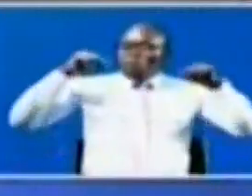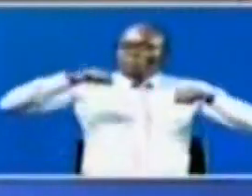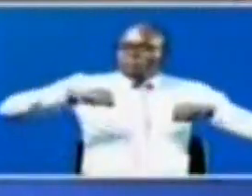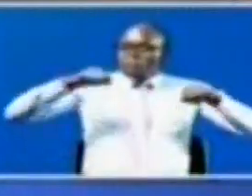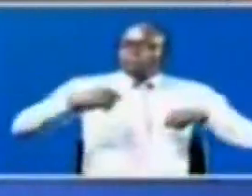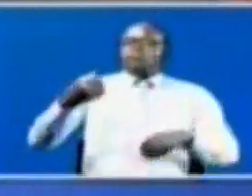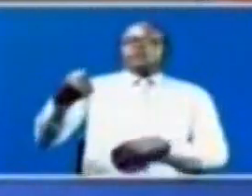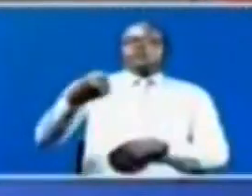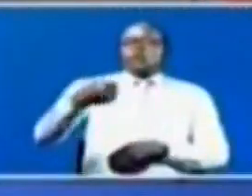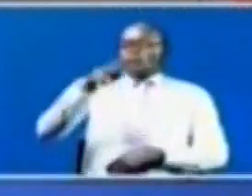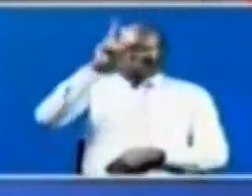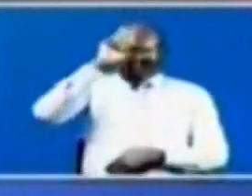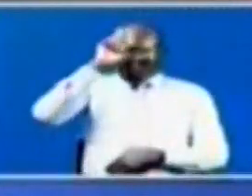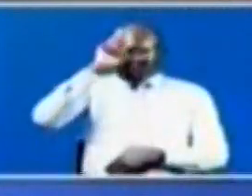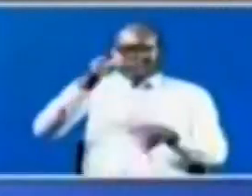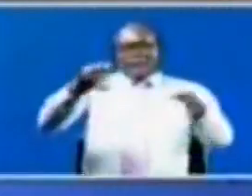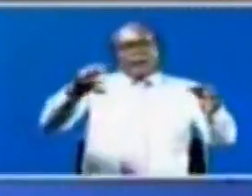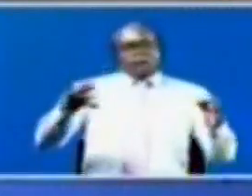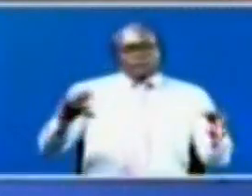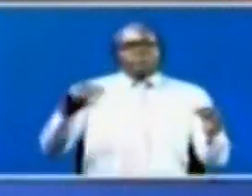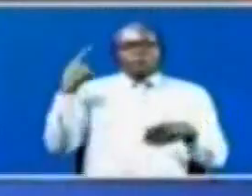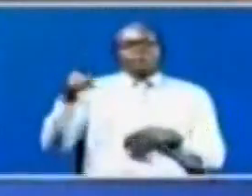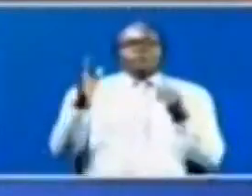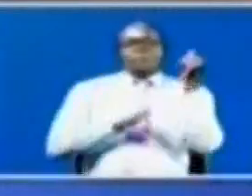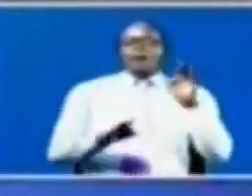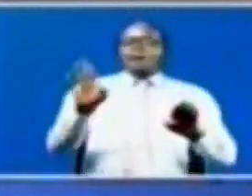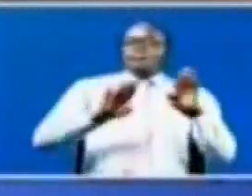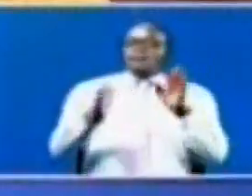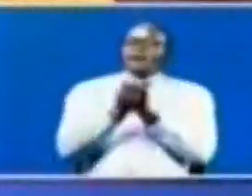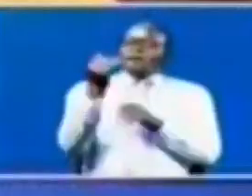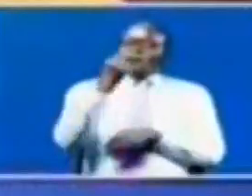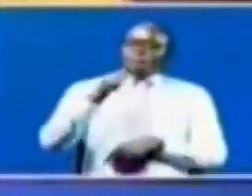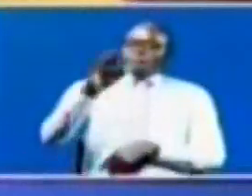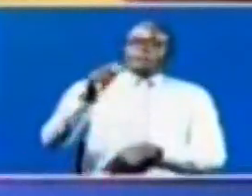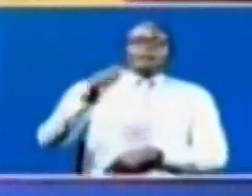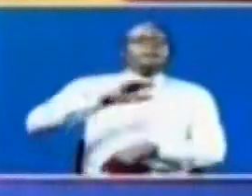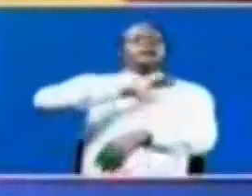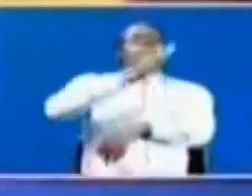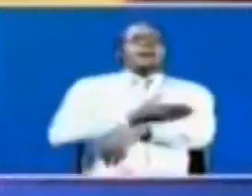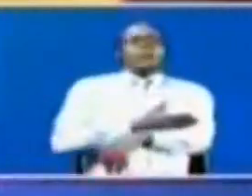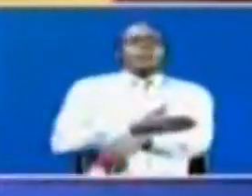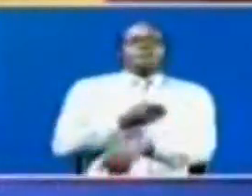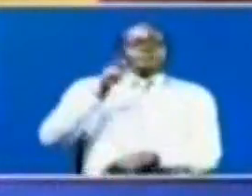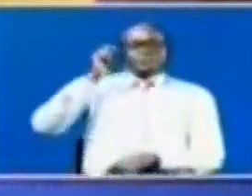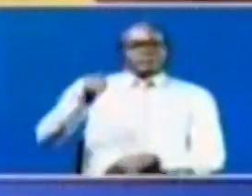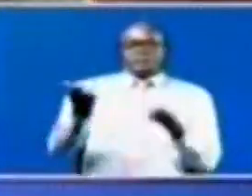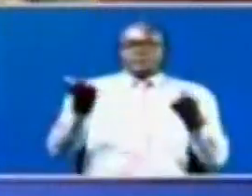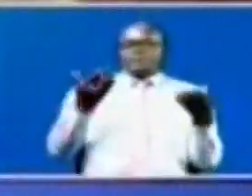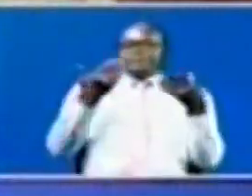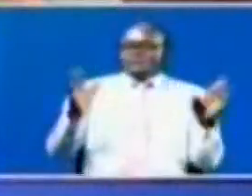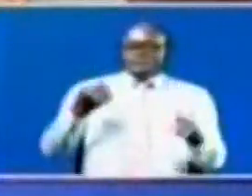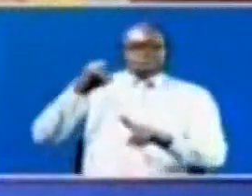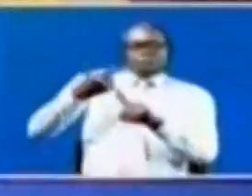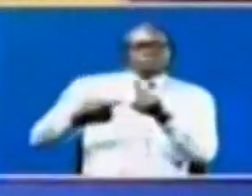hold police accountable for misconduct and for abusing their power. Justice has finally been served. There has been